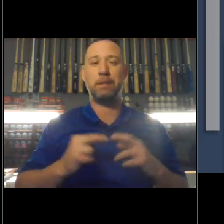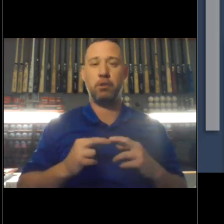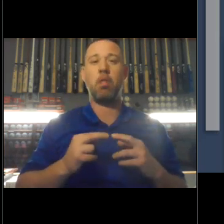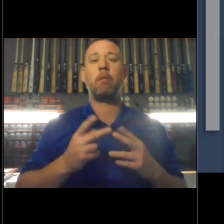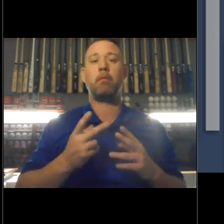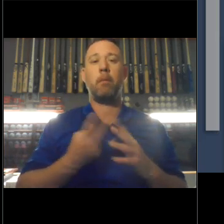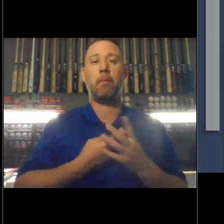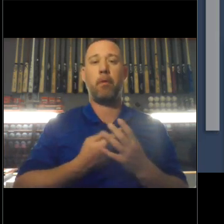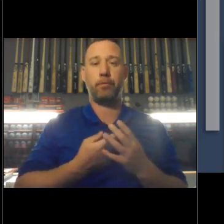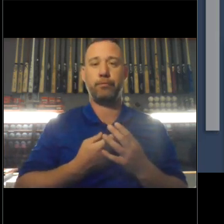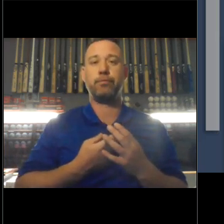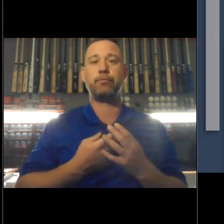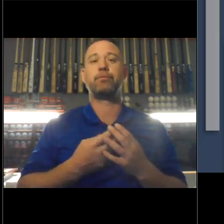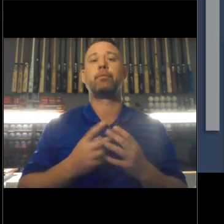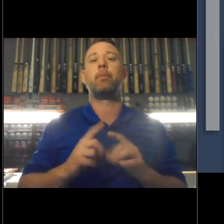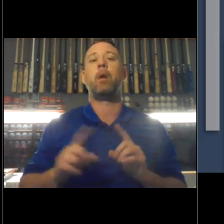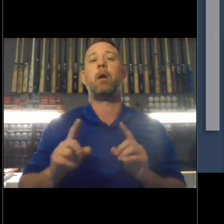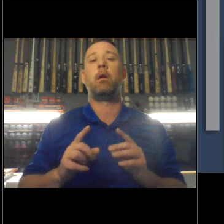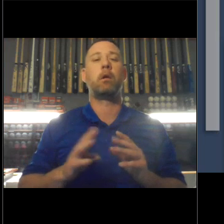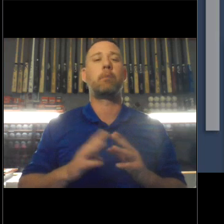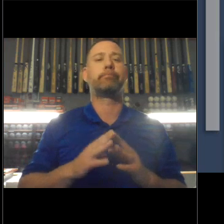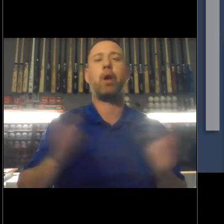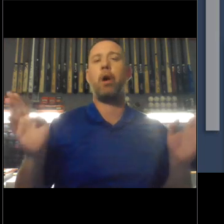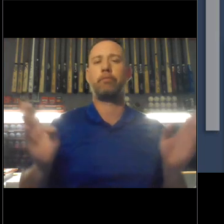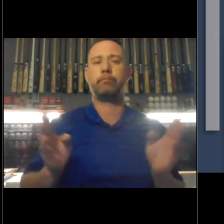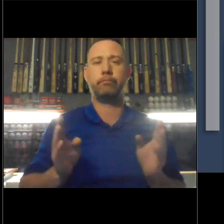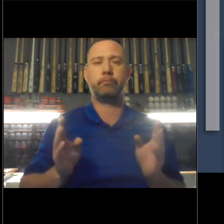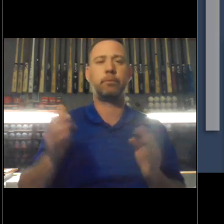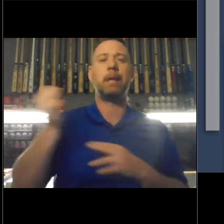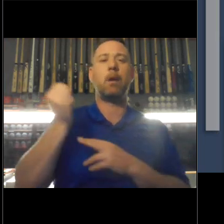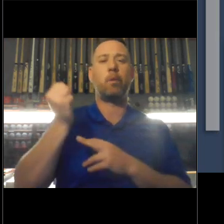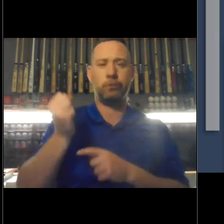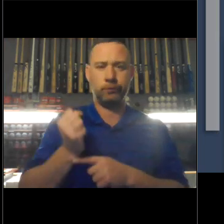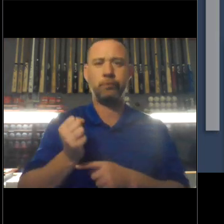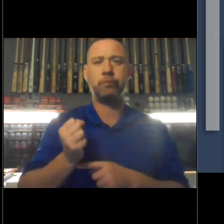a broad array of stakeholders.